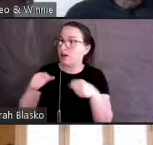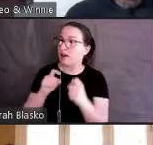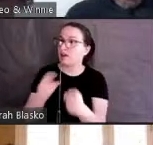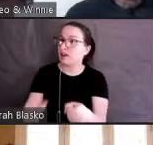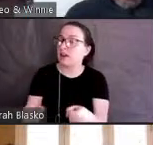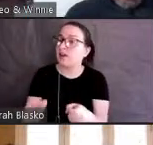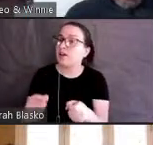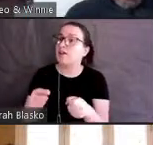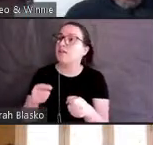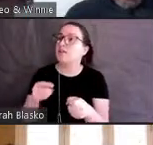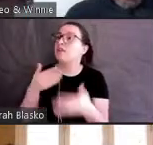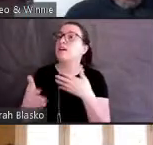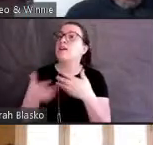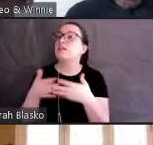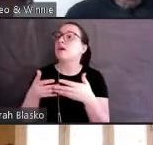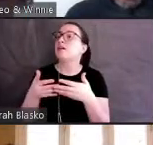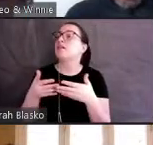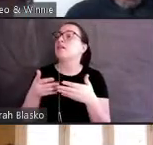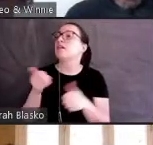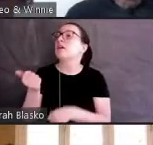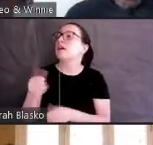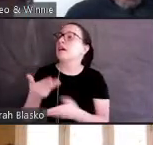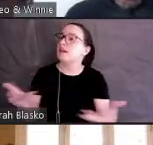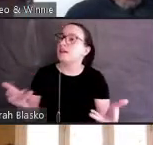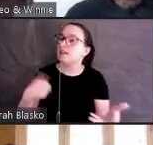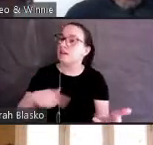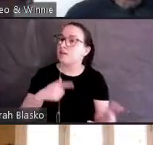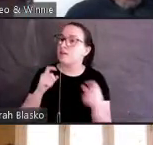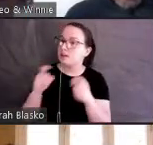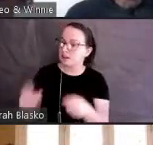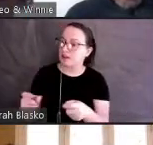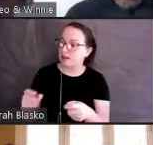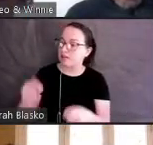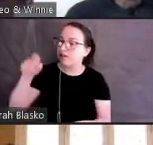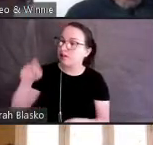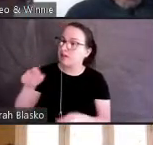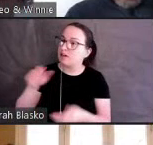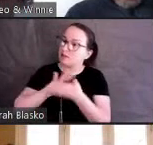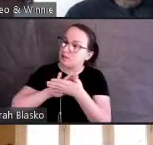Father, anything we give, God, may we give it with generous hearts.